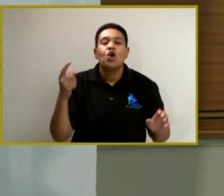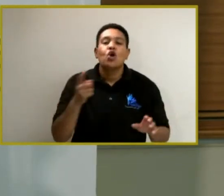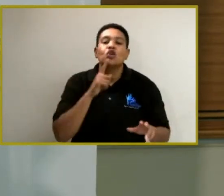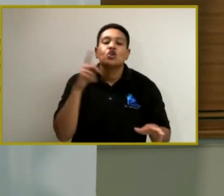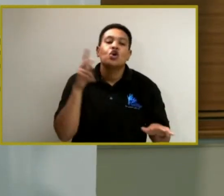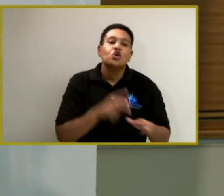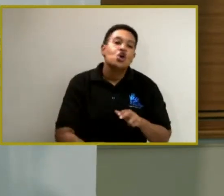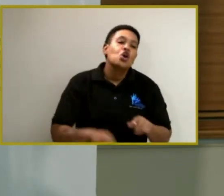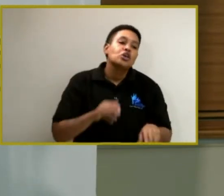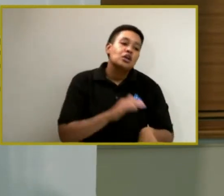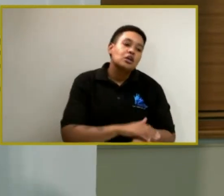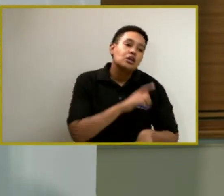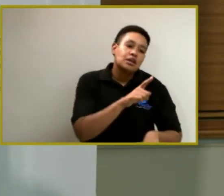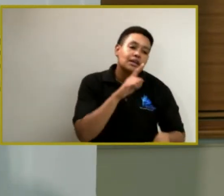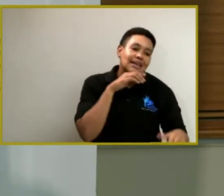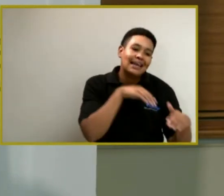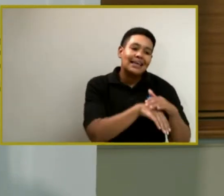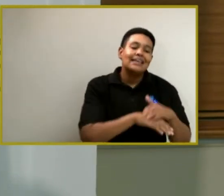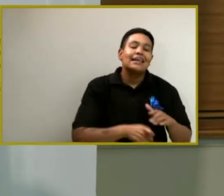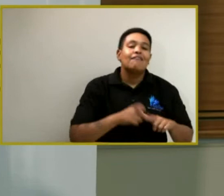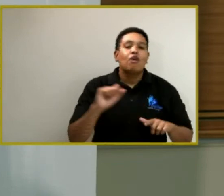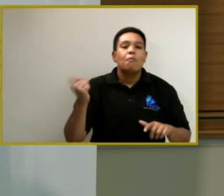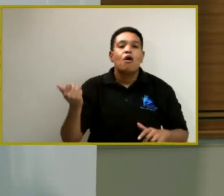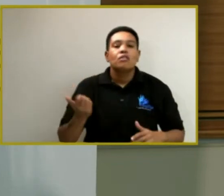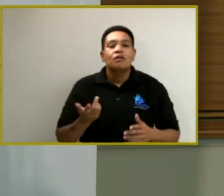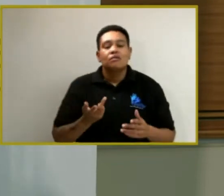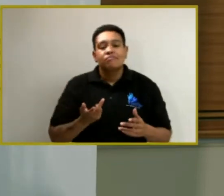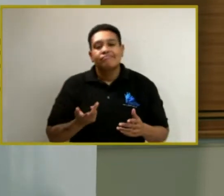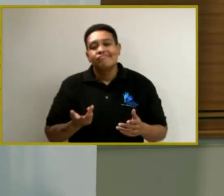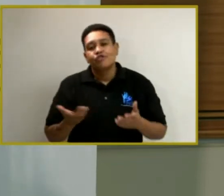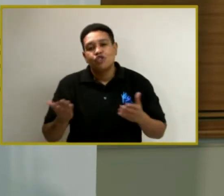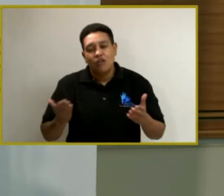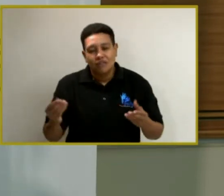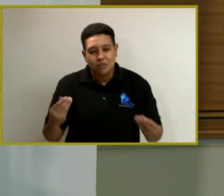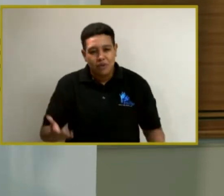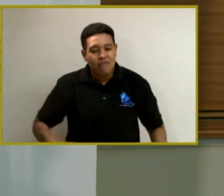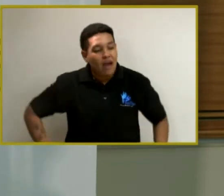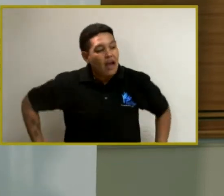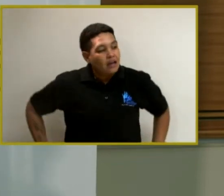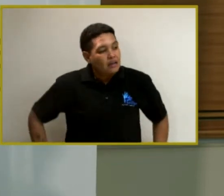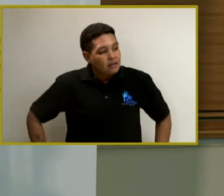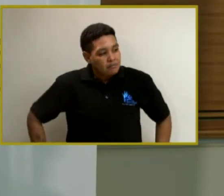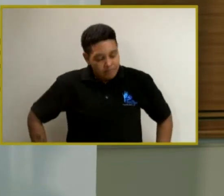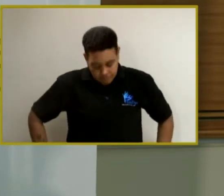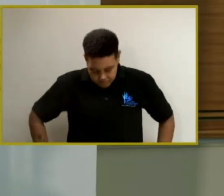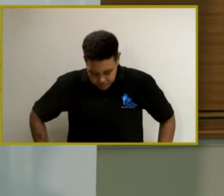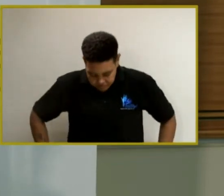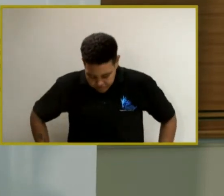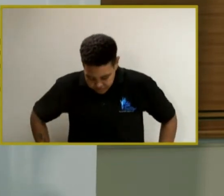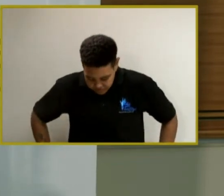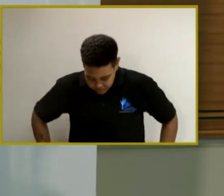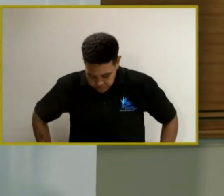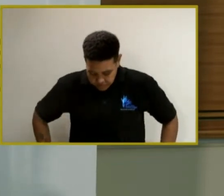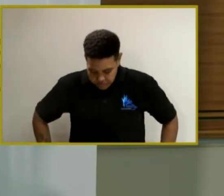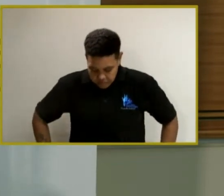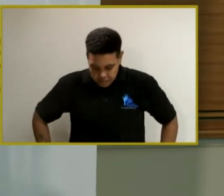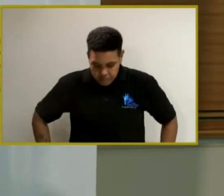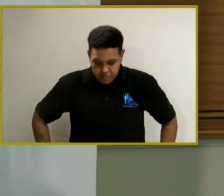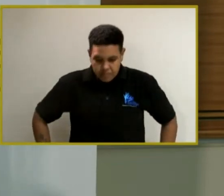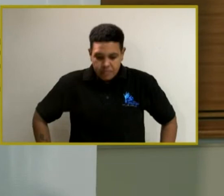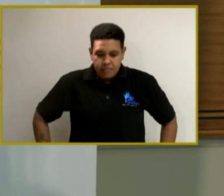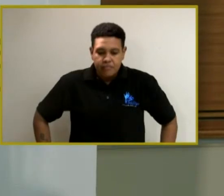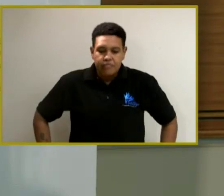cut down on the intake from the other sources. In terms of the management of COVID in the